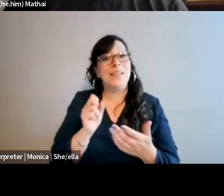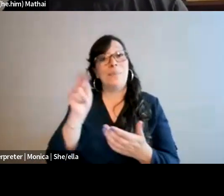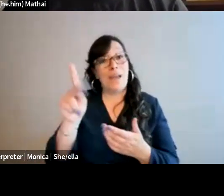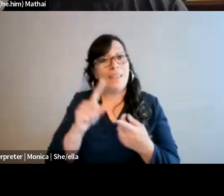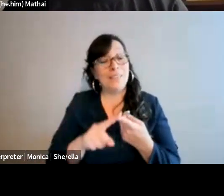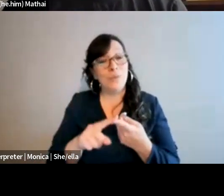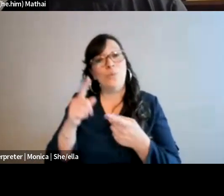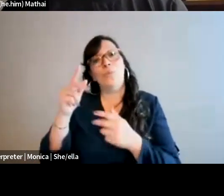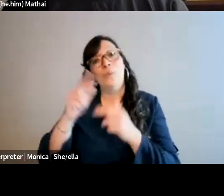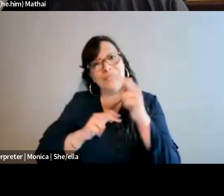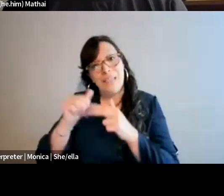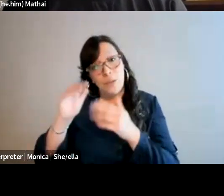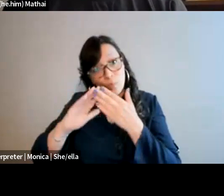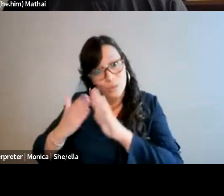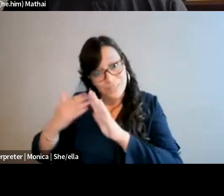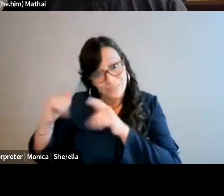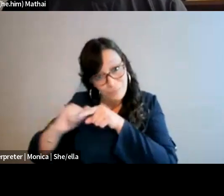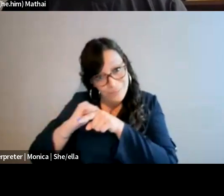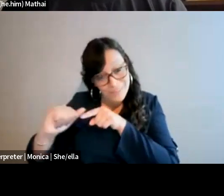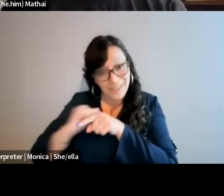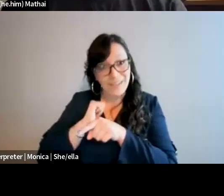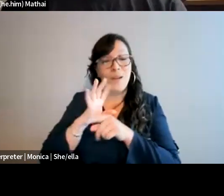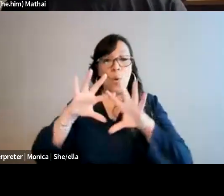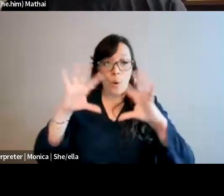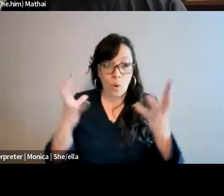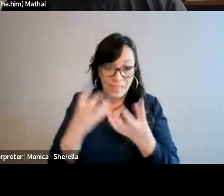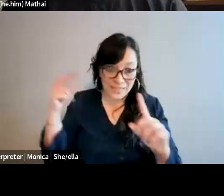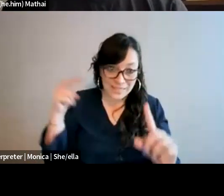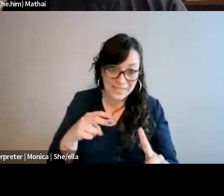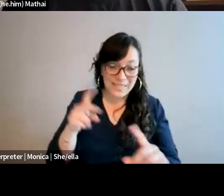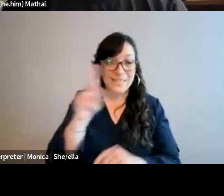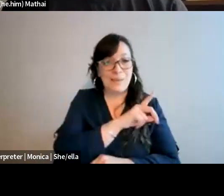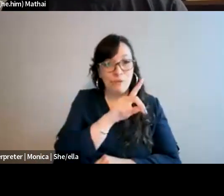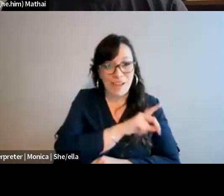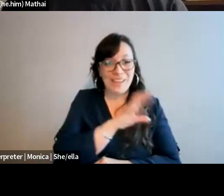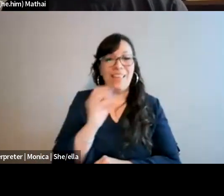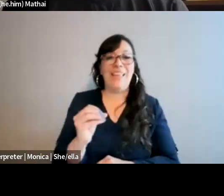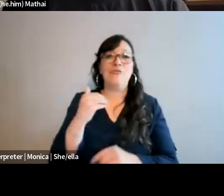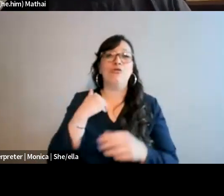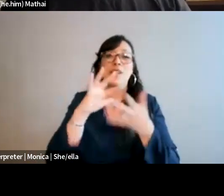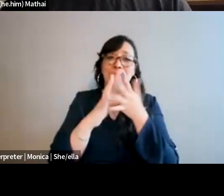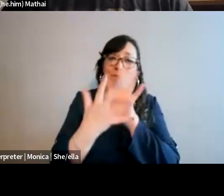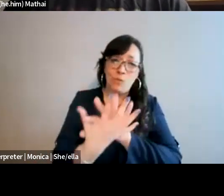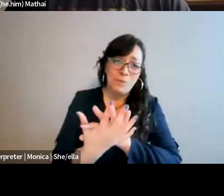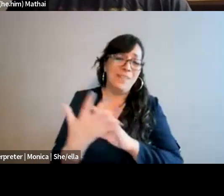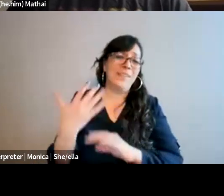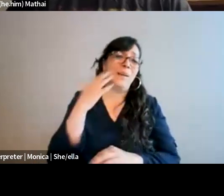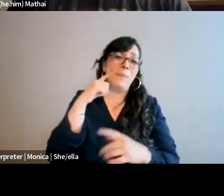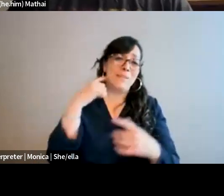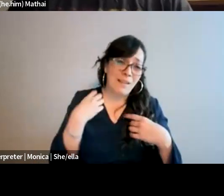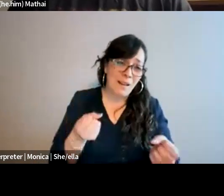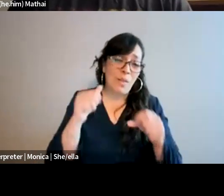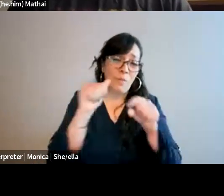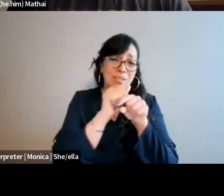of practice around holistic, democratic, and transformative mental health